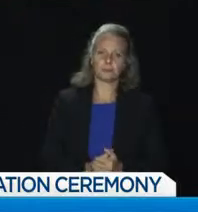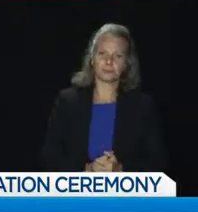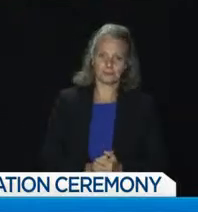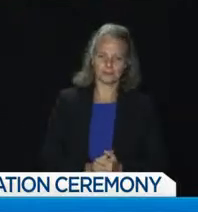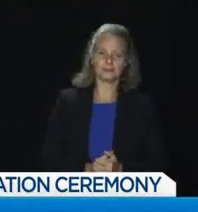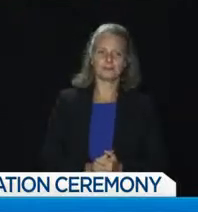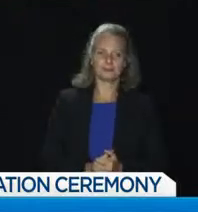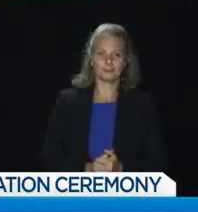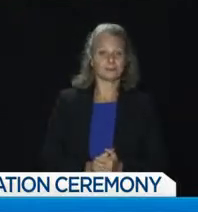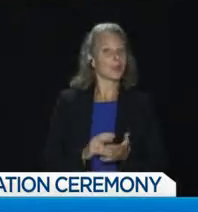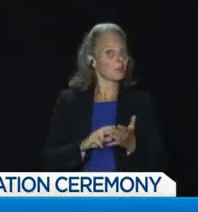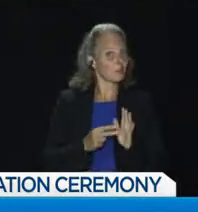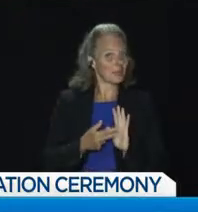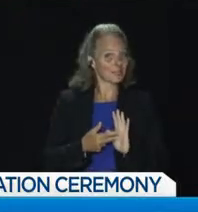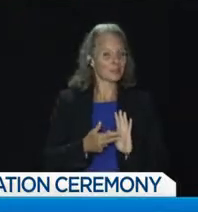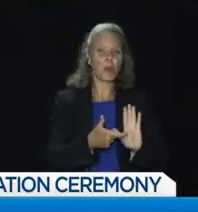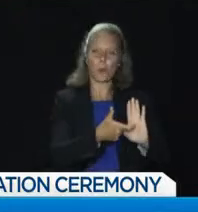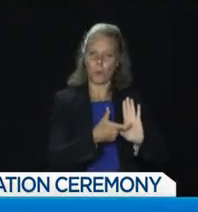like Ms. Simon,